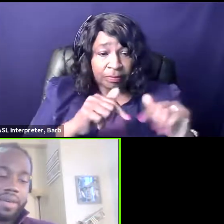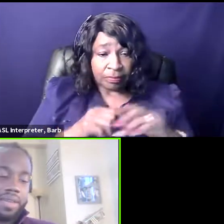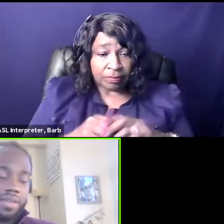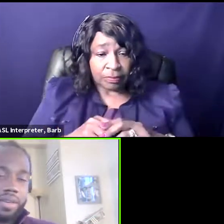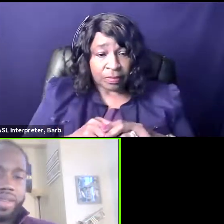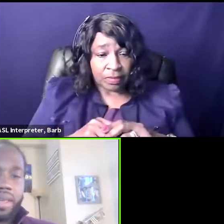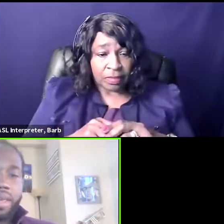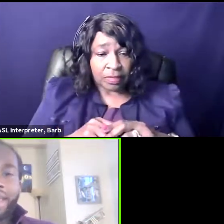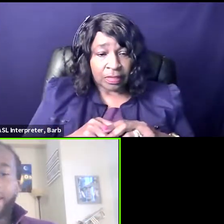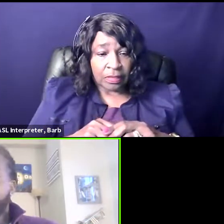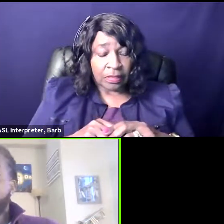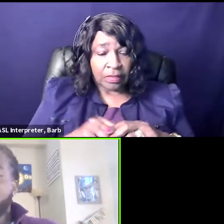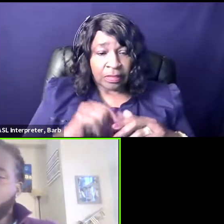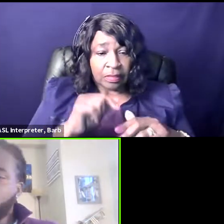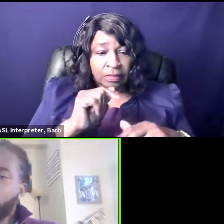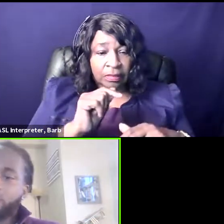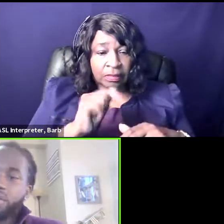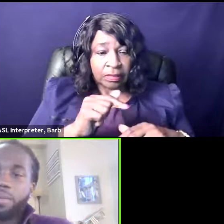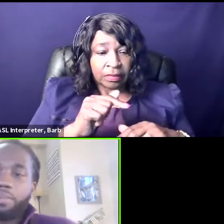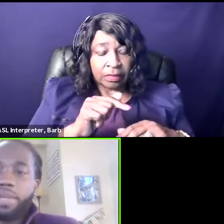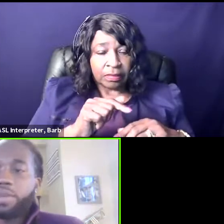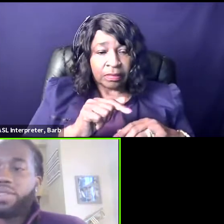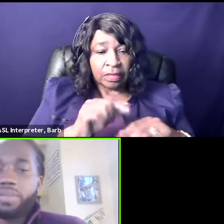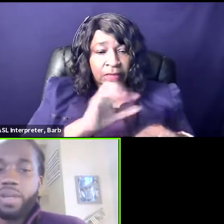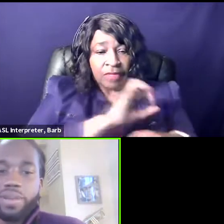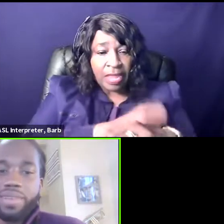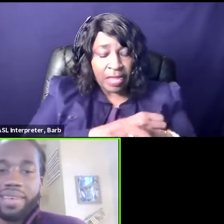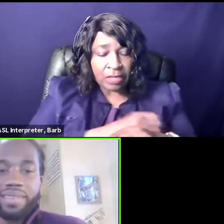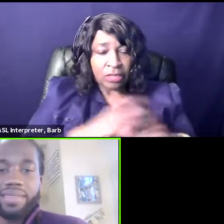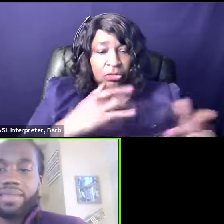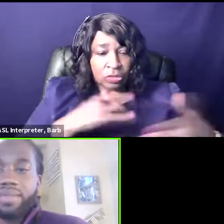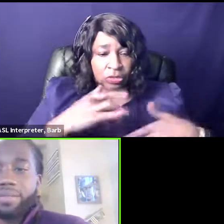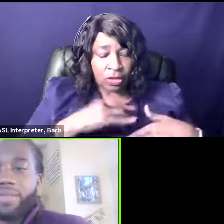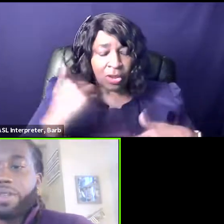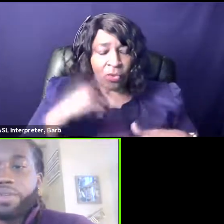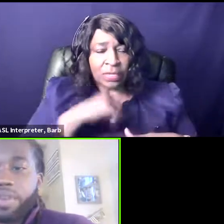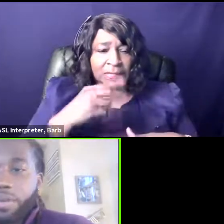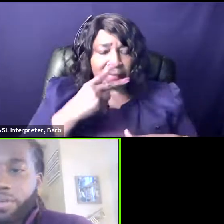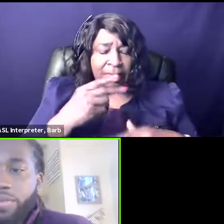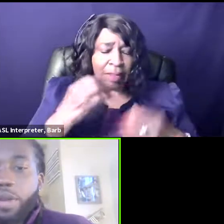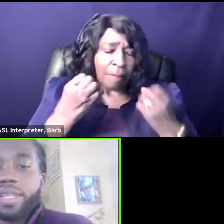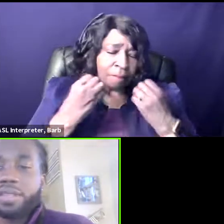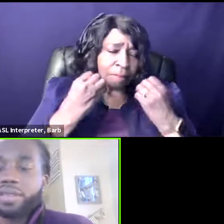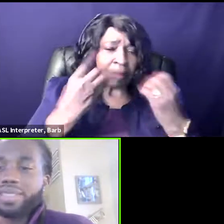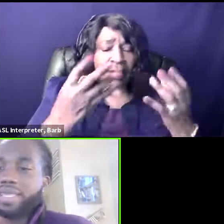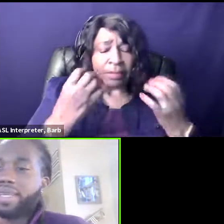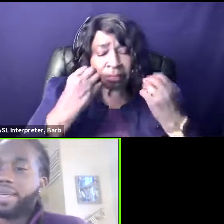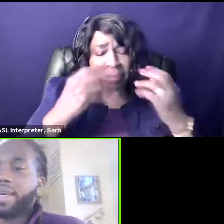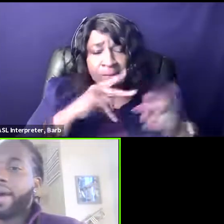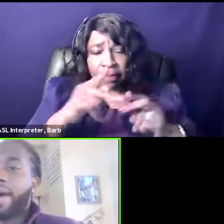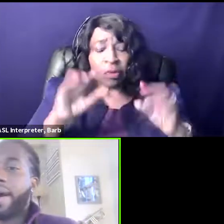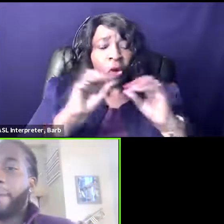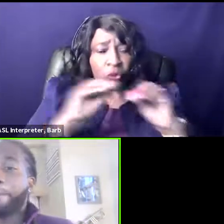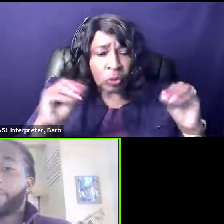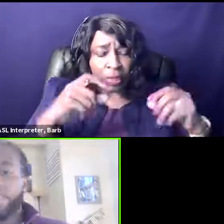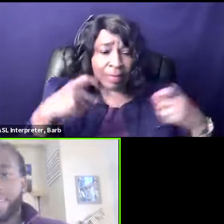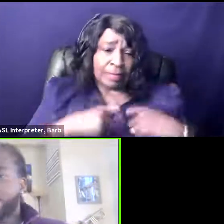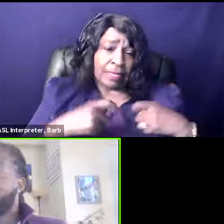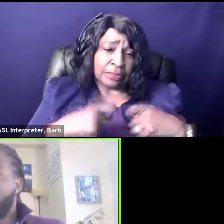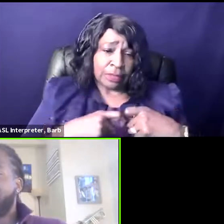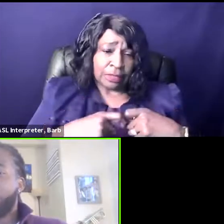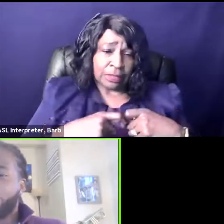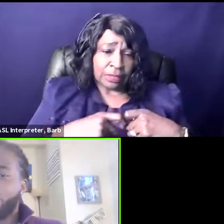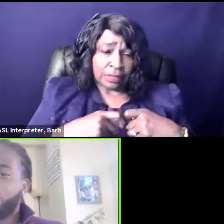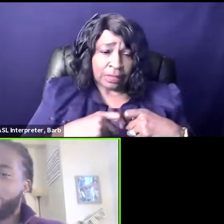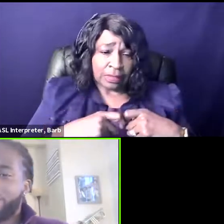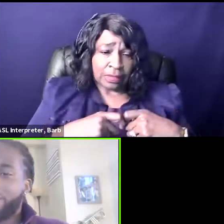energy concerns. At the beginning of the year, right, we saw that millions of people in Texas found themselves with no electricity. This has